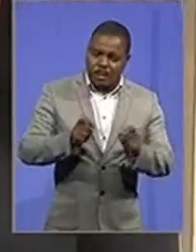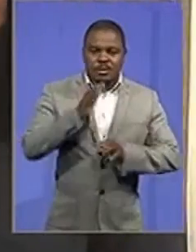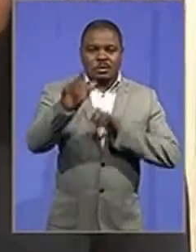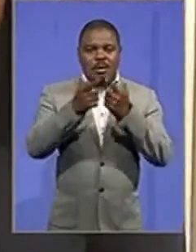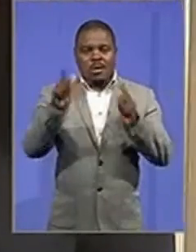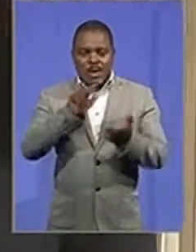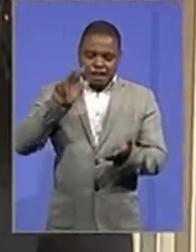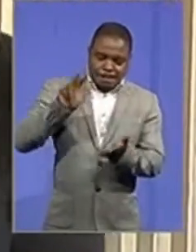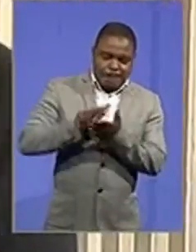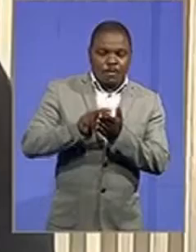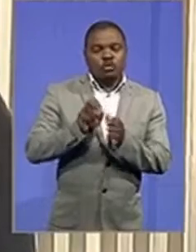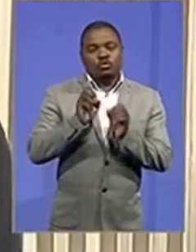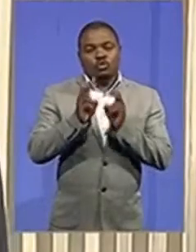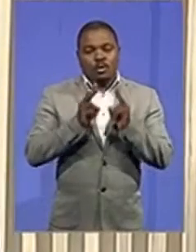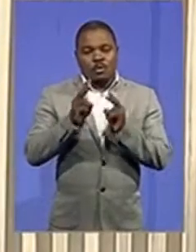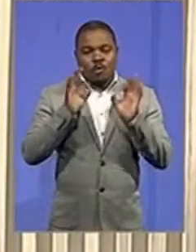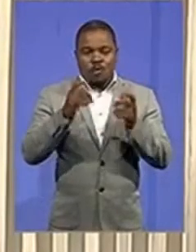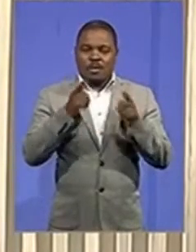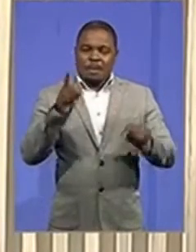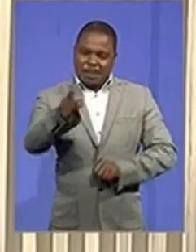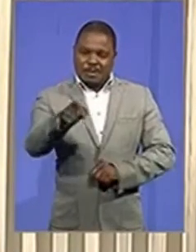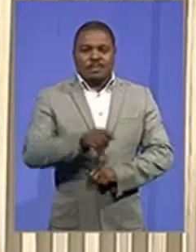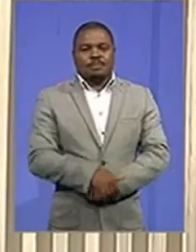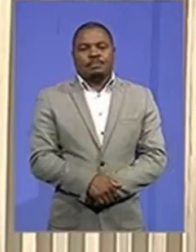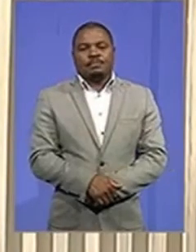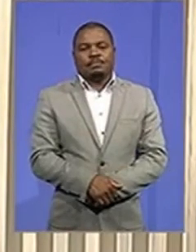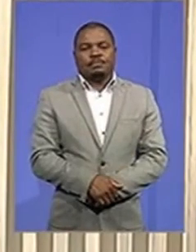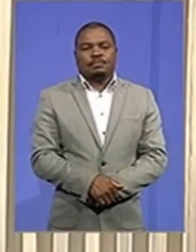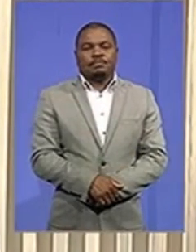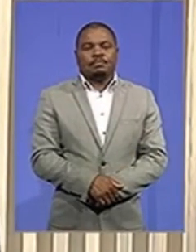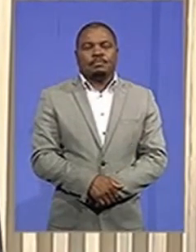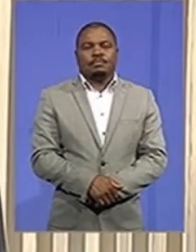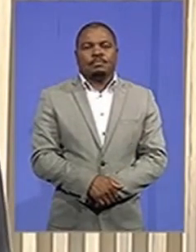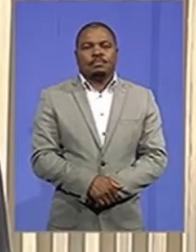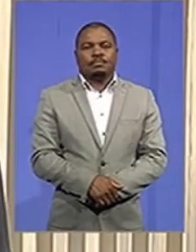matsogo, puo ya bosetšhaba. Tebogo Phakedi wa dikgang tsa SABC mo Mahikeng.